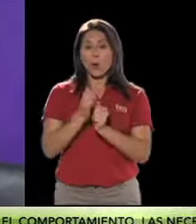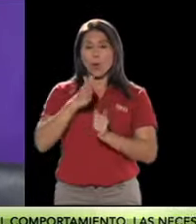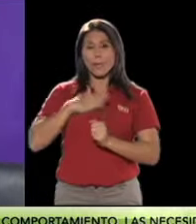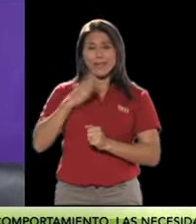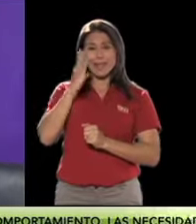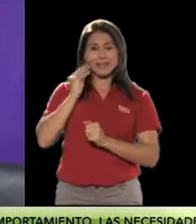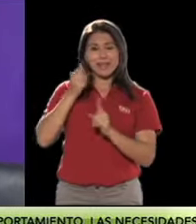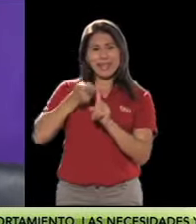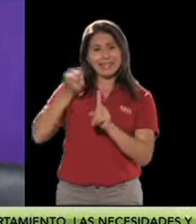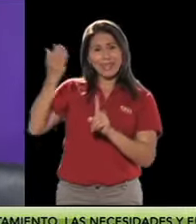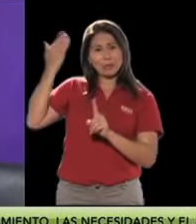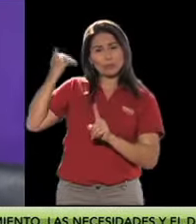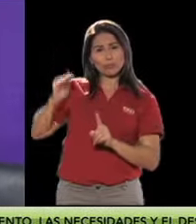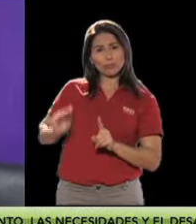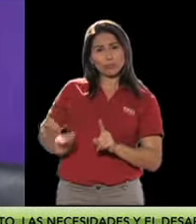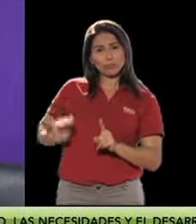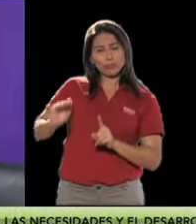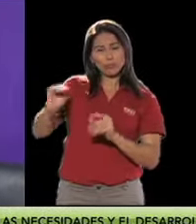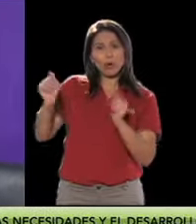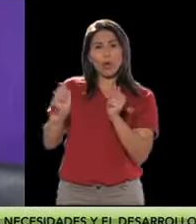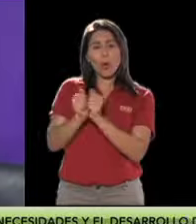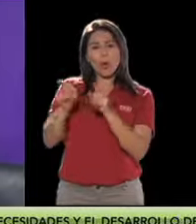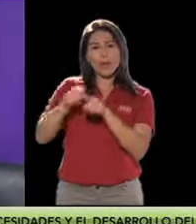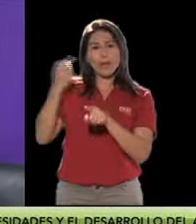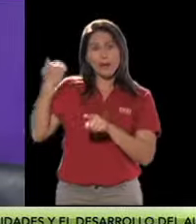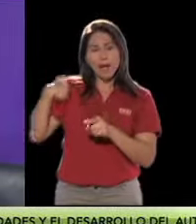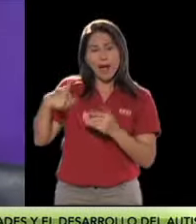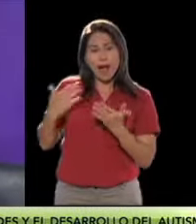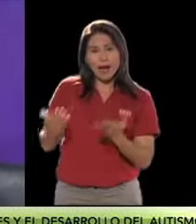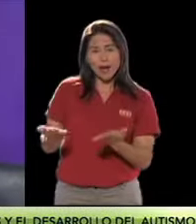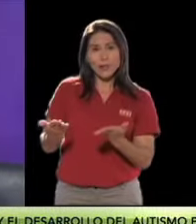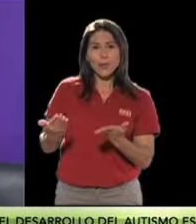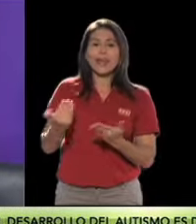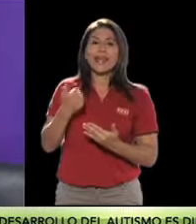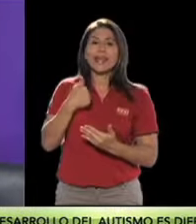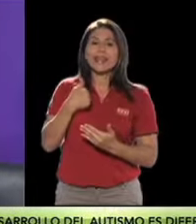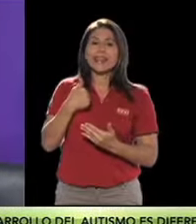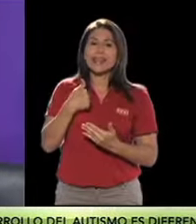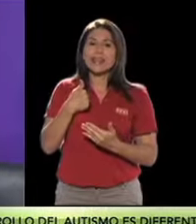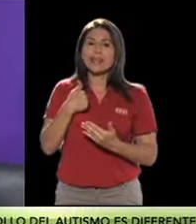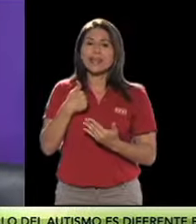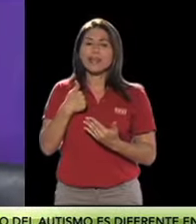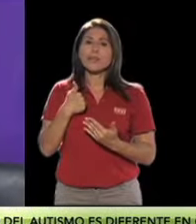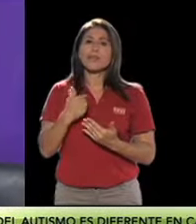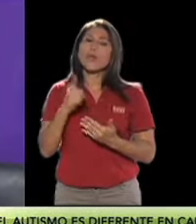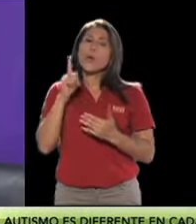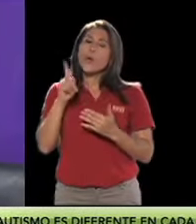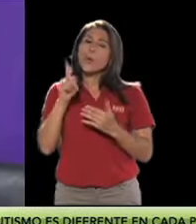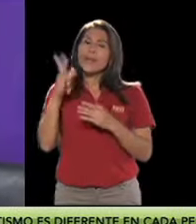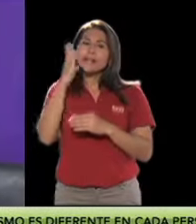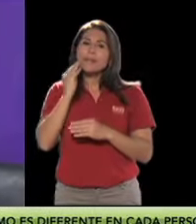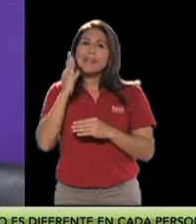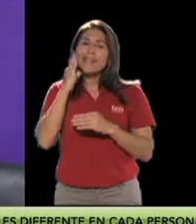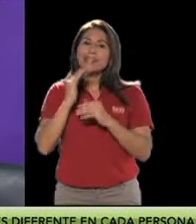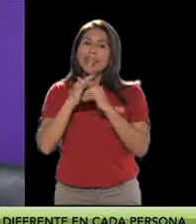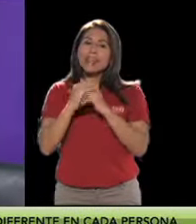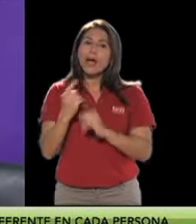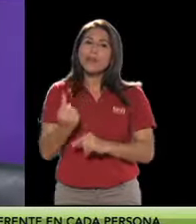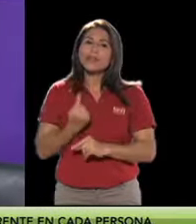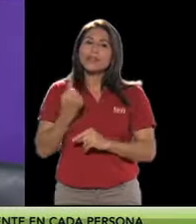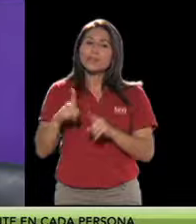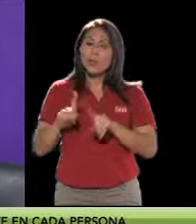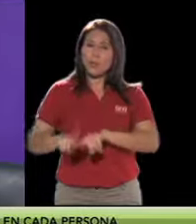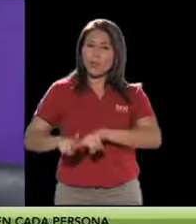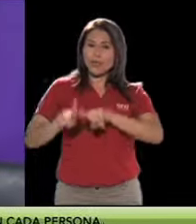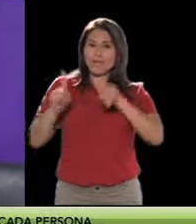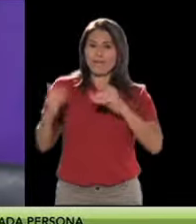brother experiencia al who crecer con un has hermano a very different que tiene experience una of autism than experiencia de myself. autismo muy